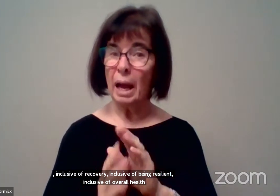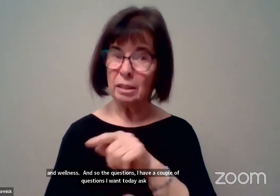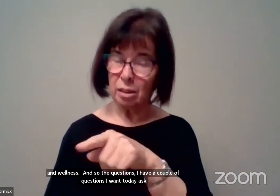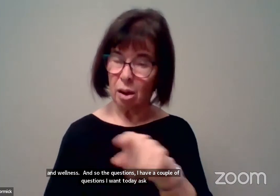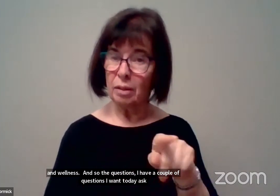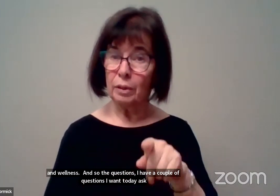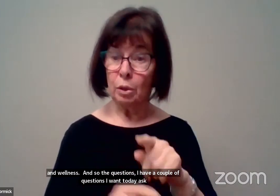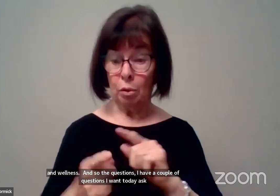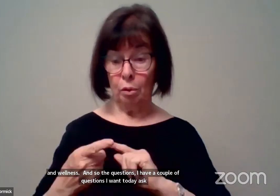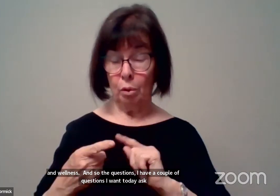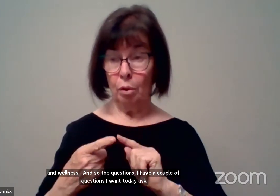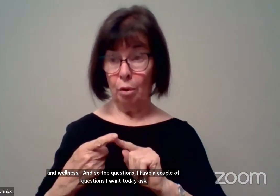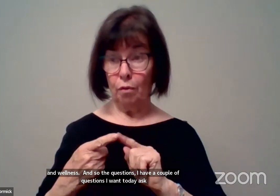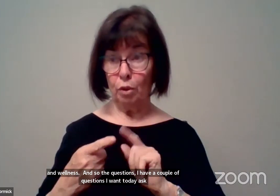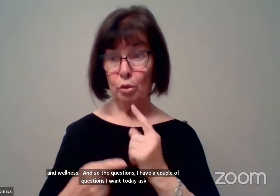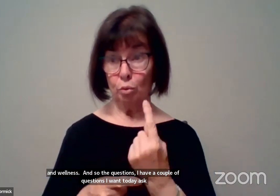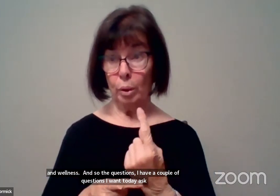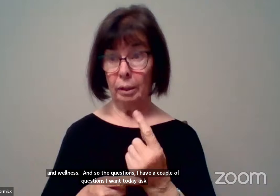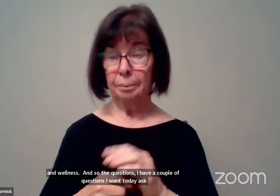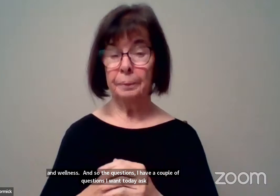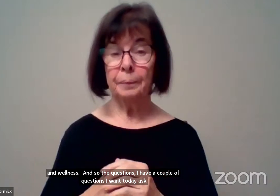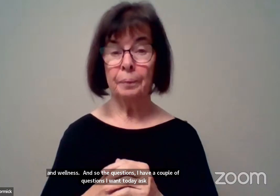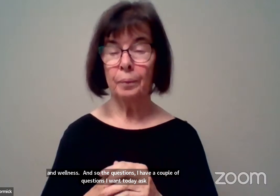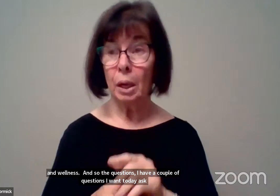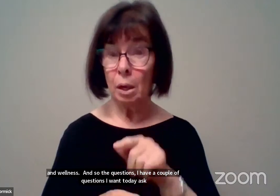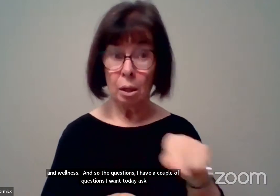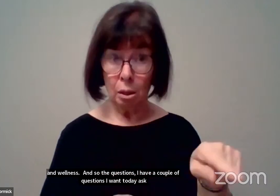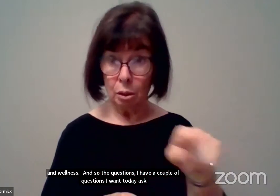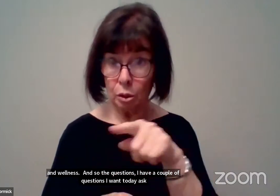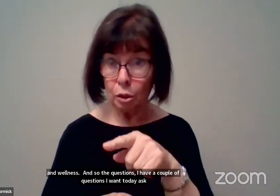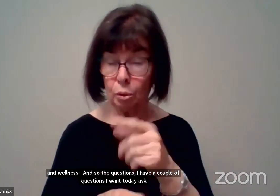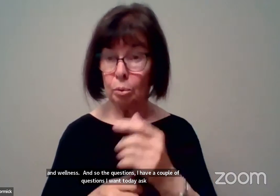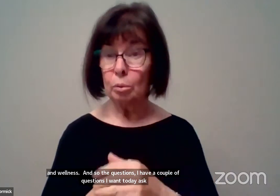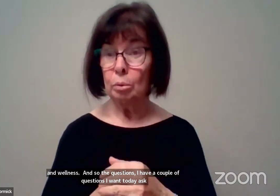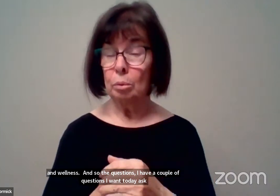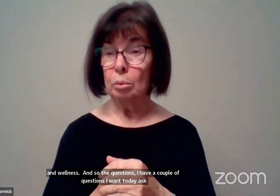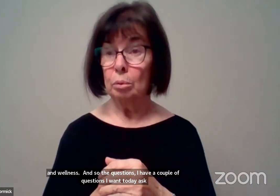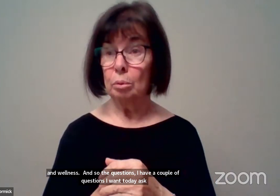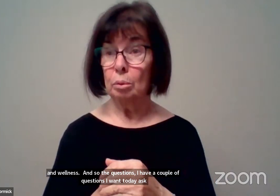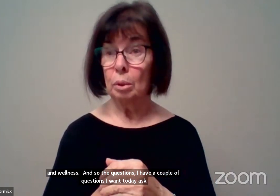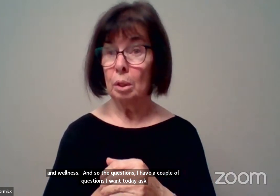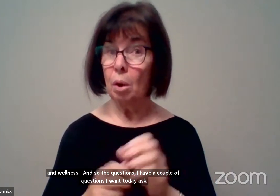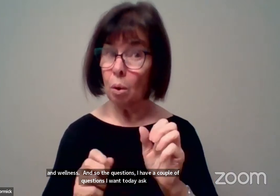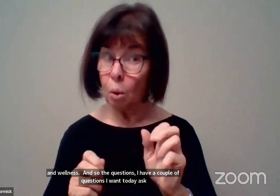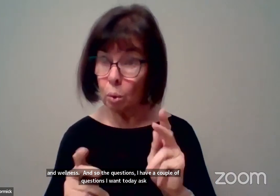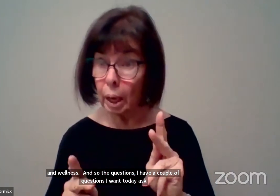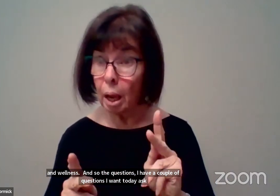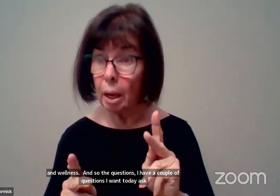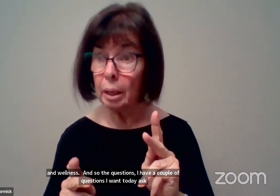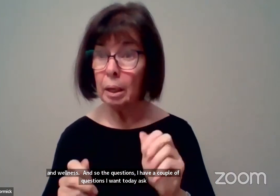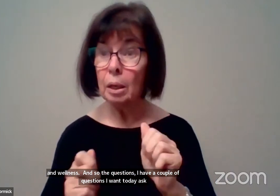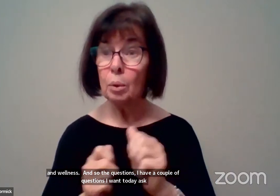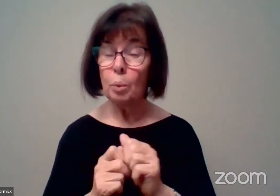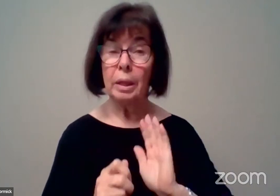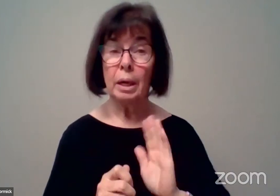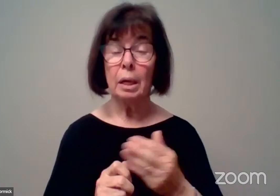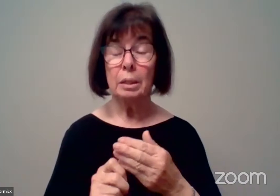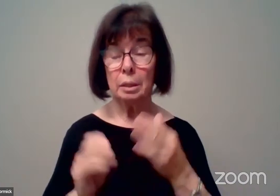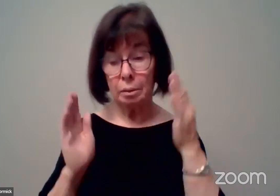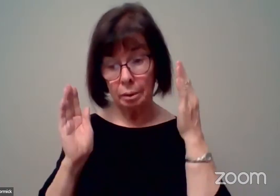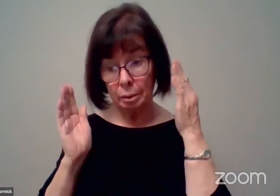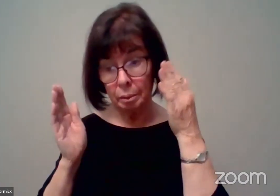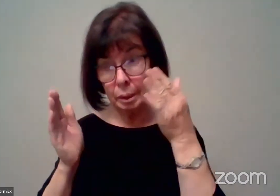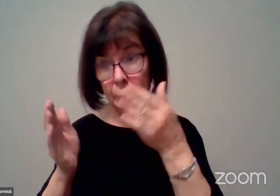first question is, are you all okay with us dedicating the May